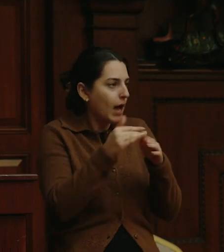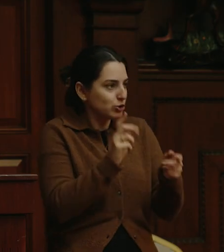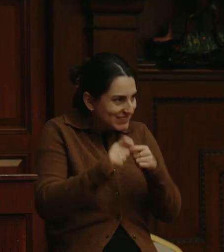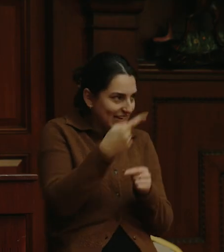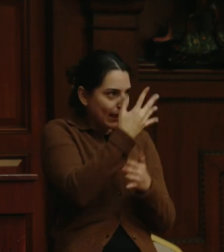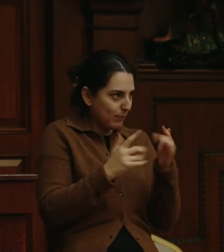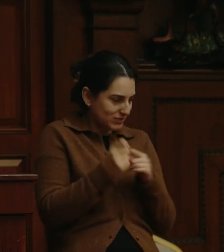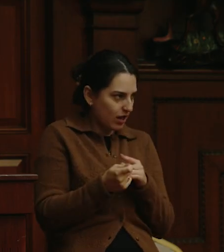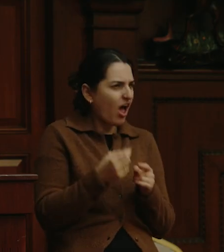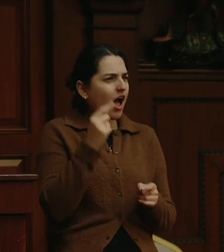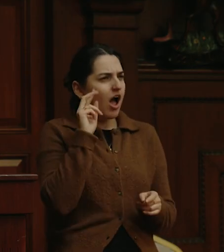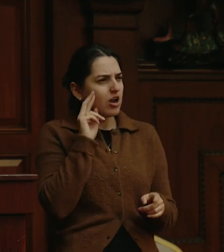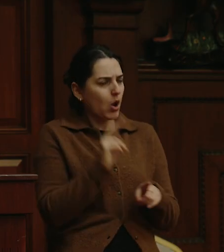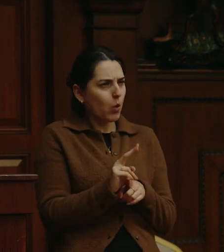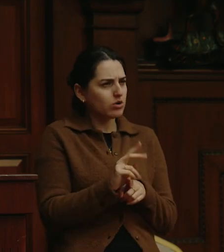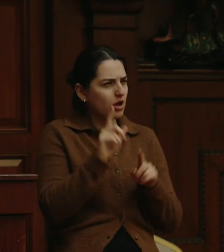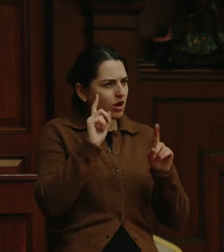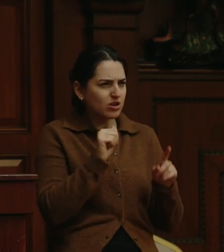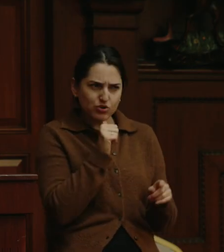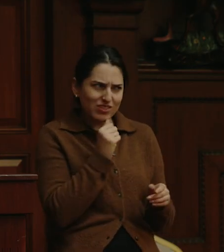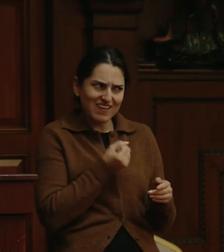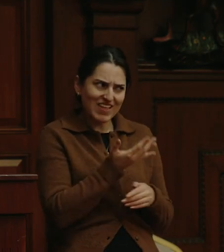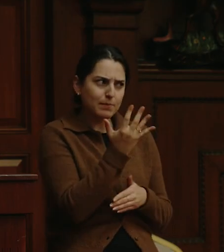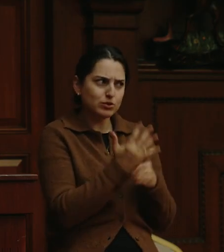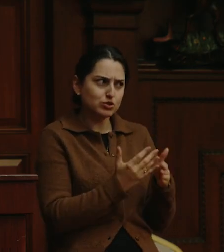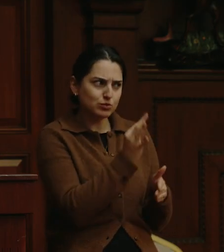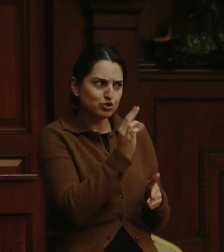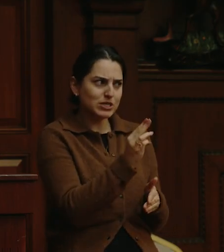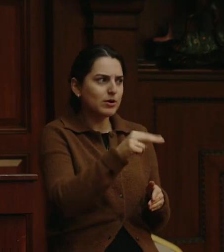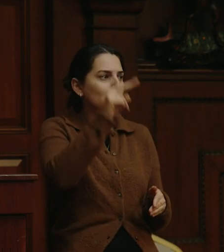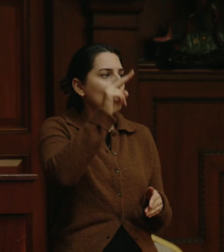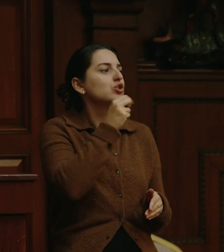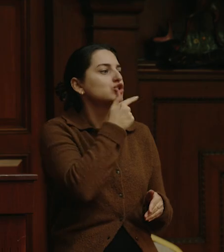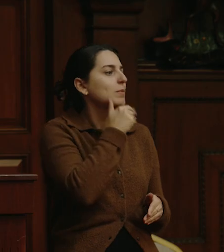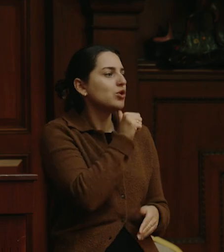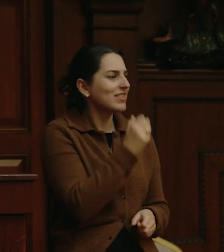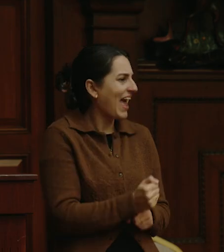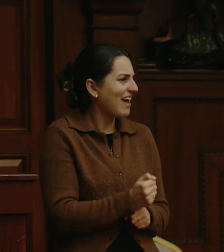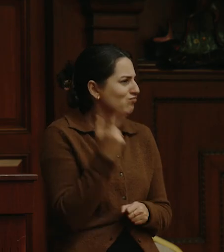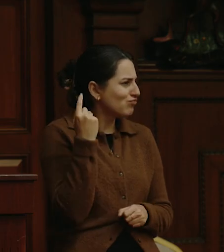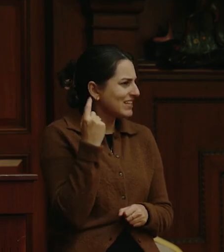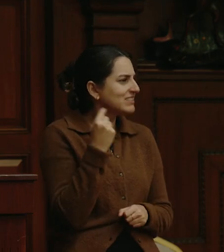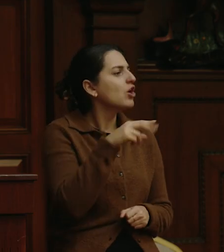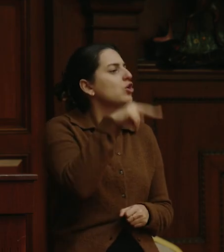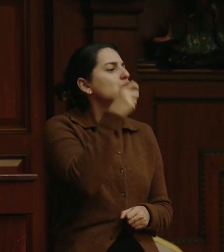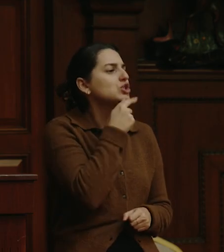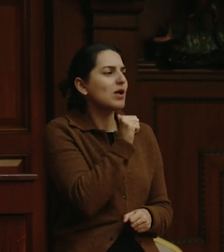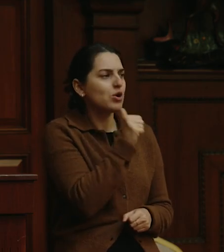have noticed lately, I don't know if it seems to be not available with some GPs in North Dublin of late since this year. I don't know